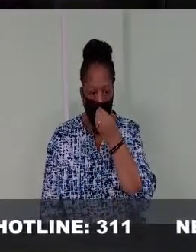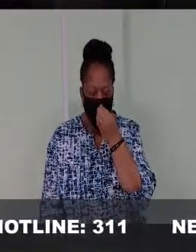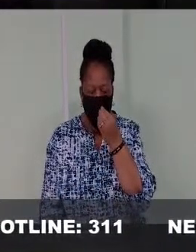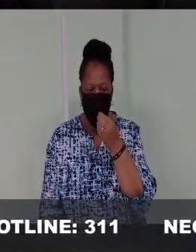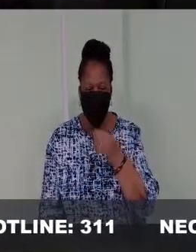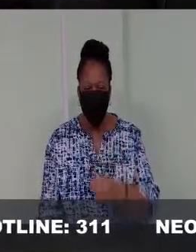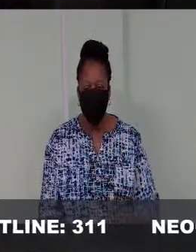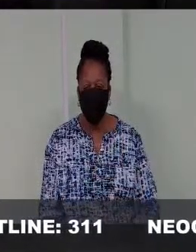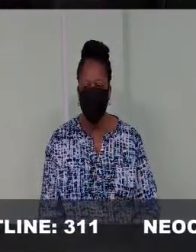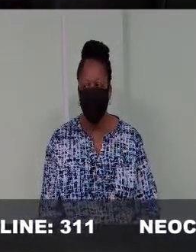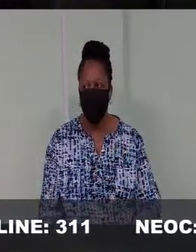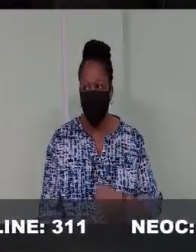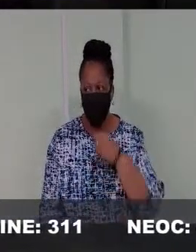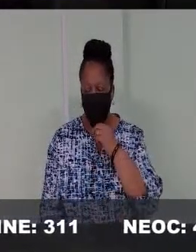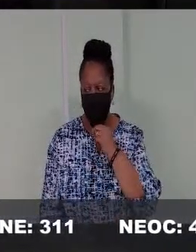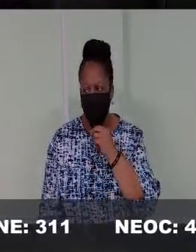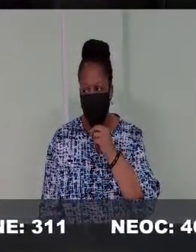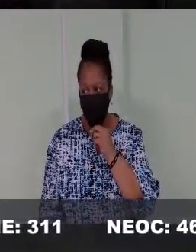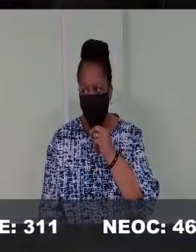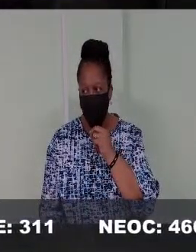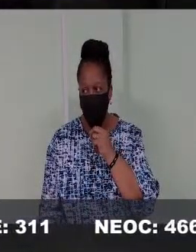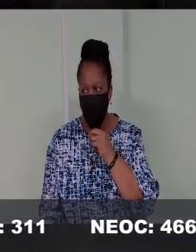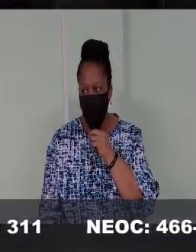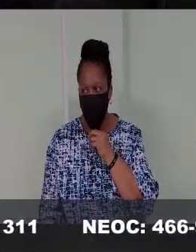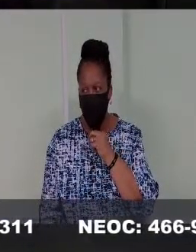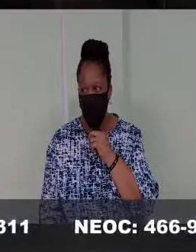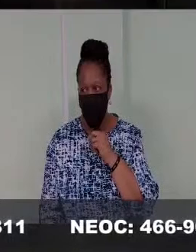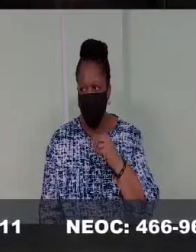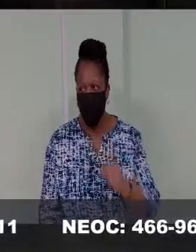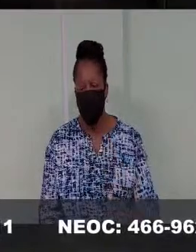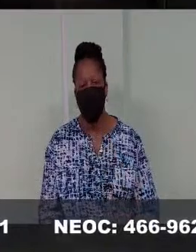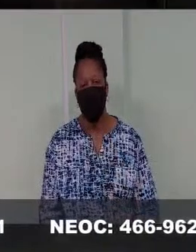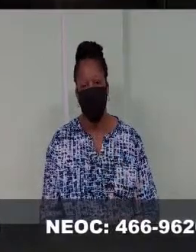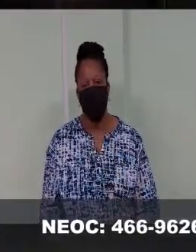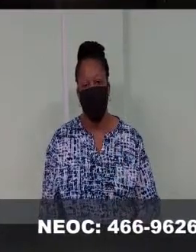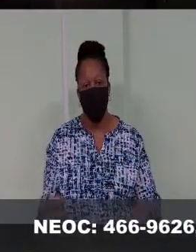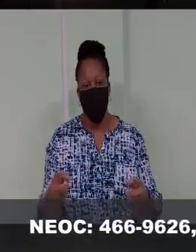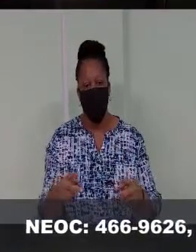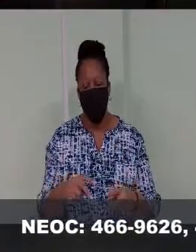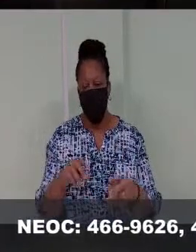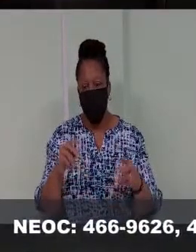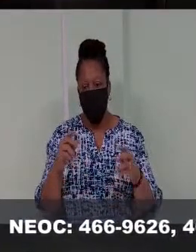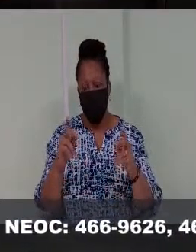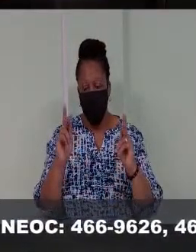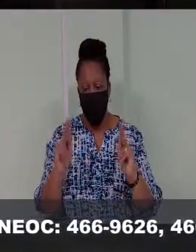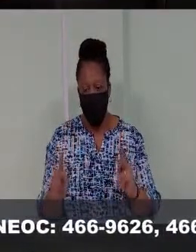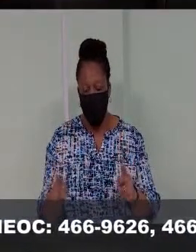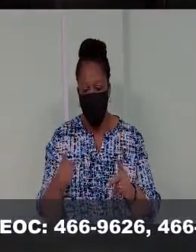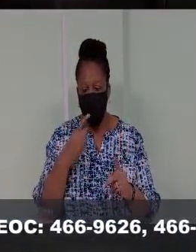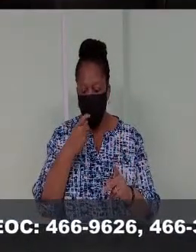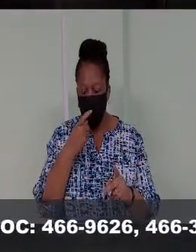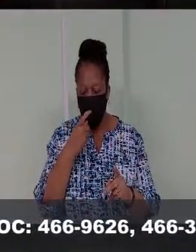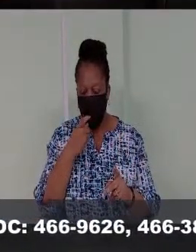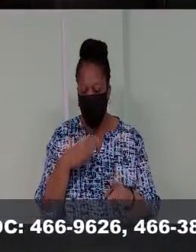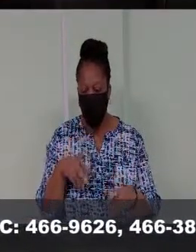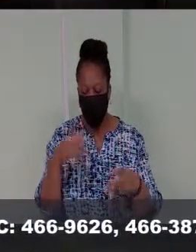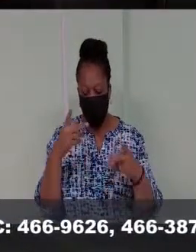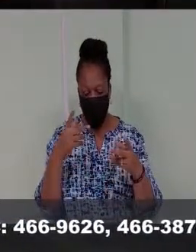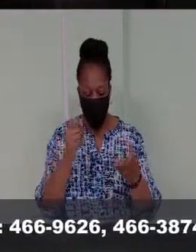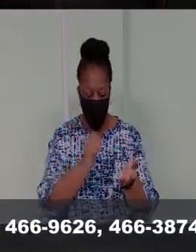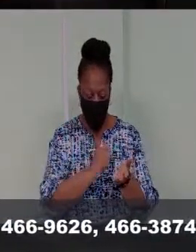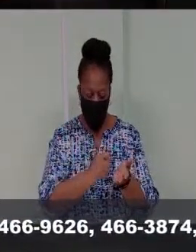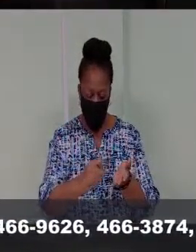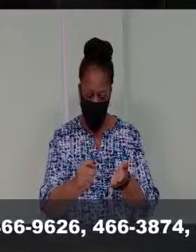association whose aim really is to globally procure vaccines and make sure that they're readily available to